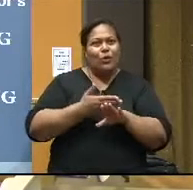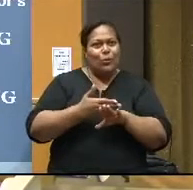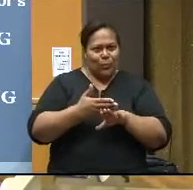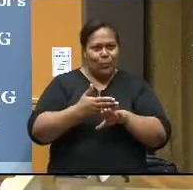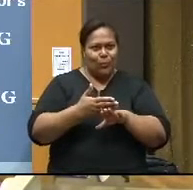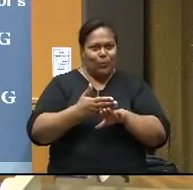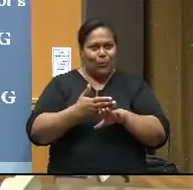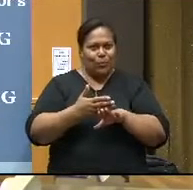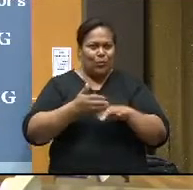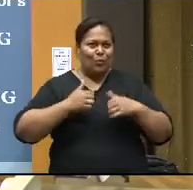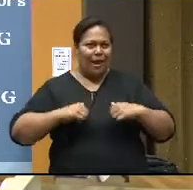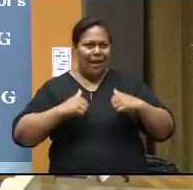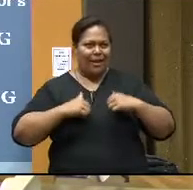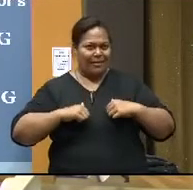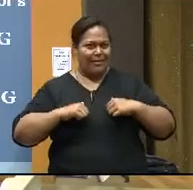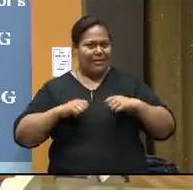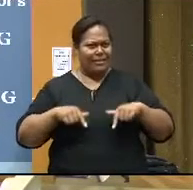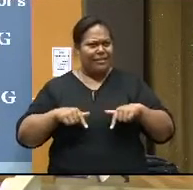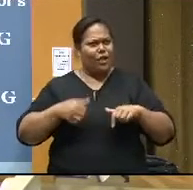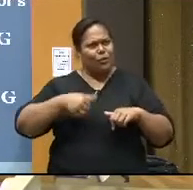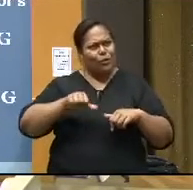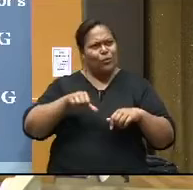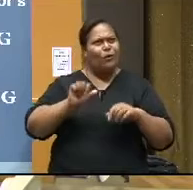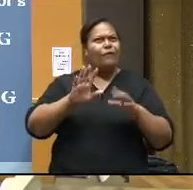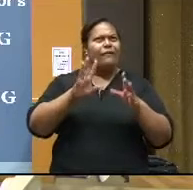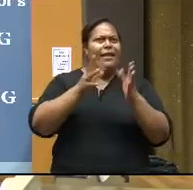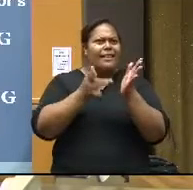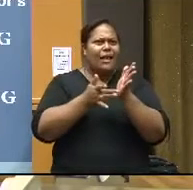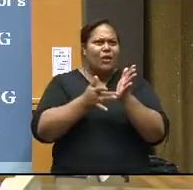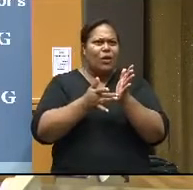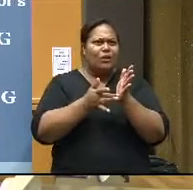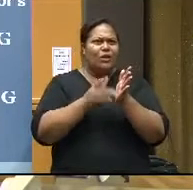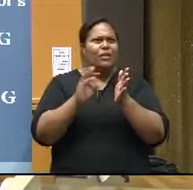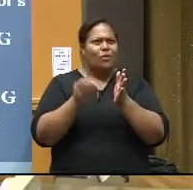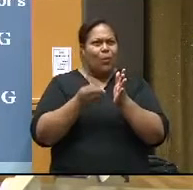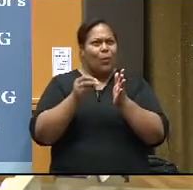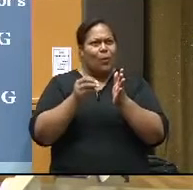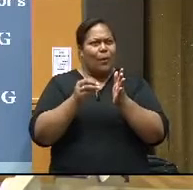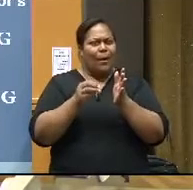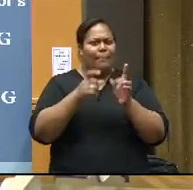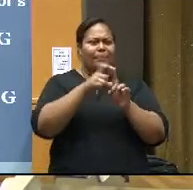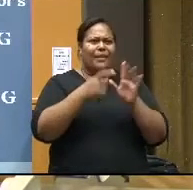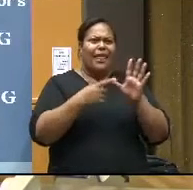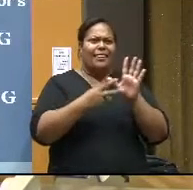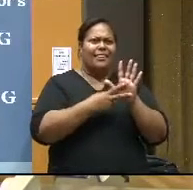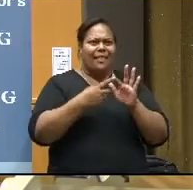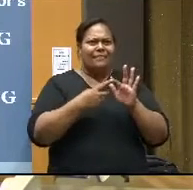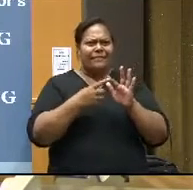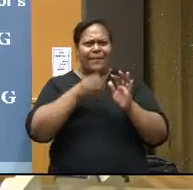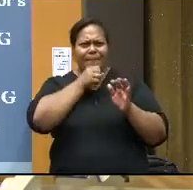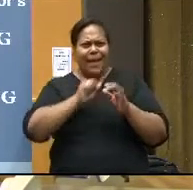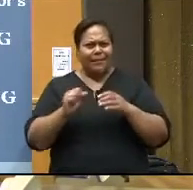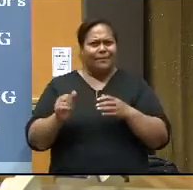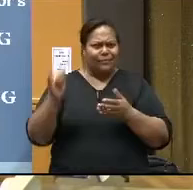pedagogies and intensive use of technologies. So Mr. Dave Cormier, who is credited